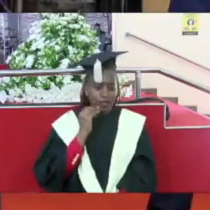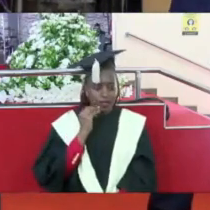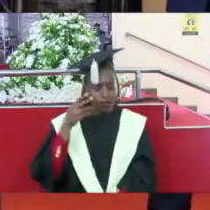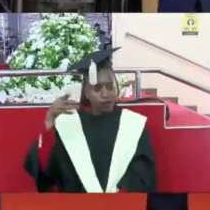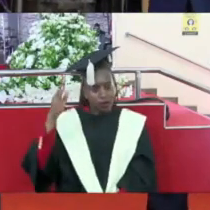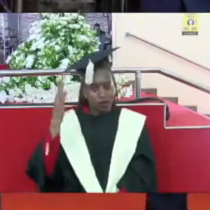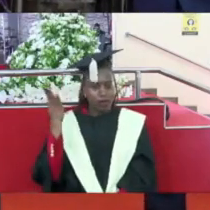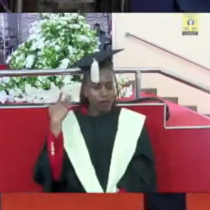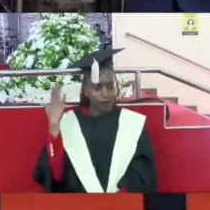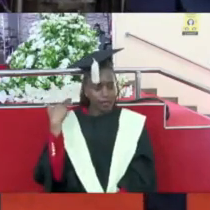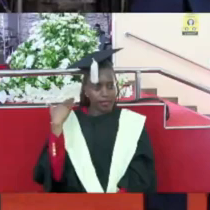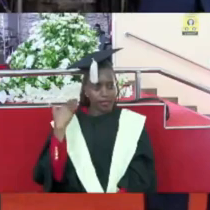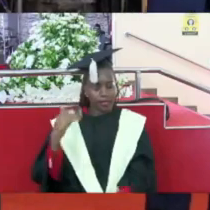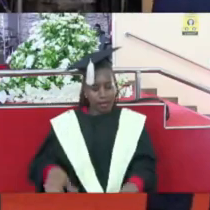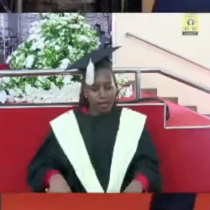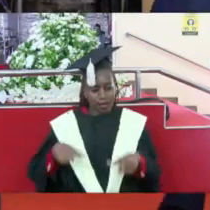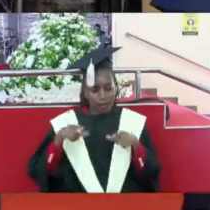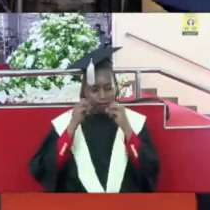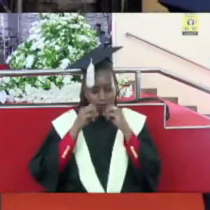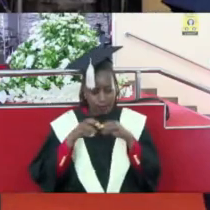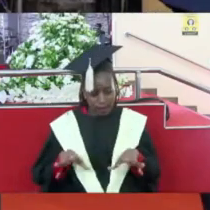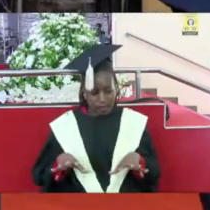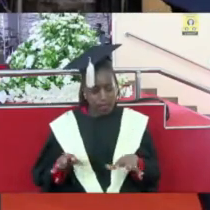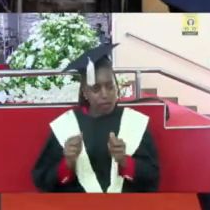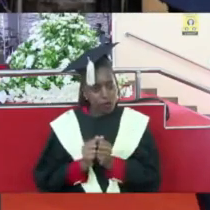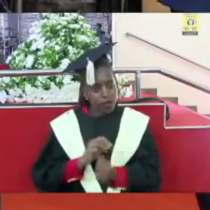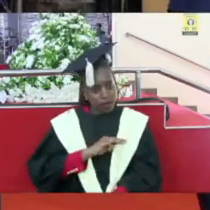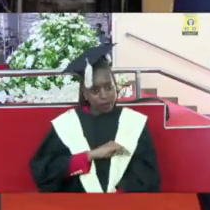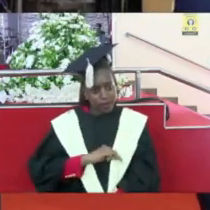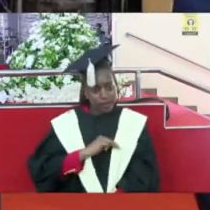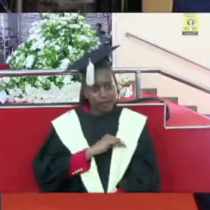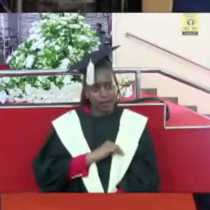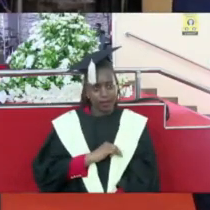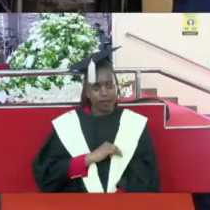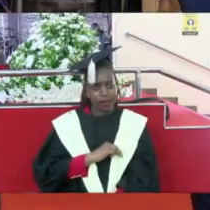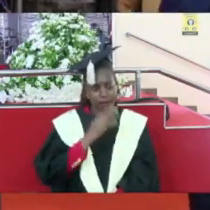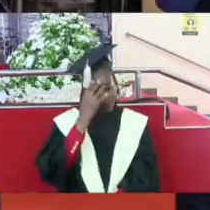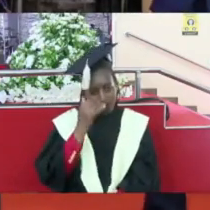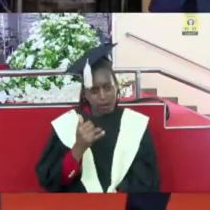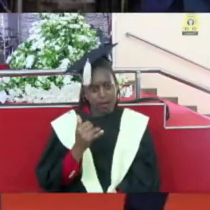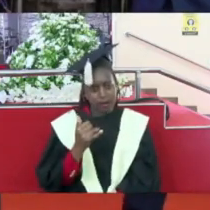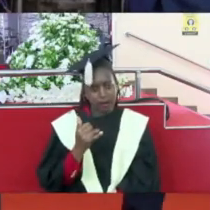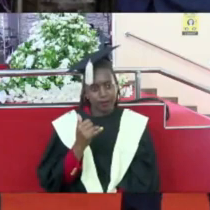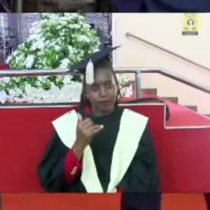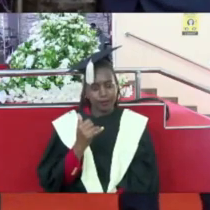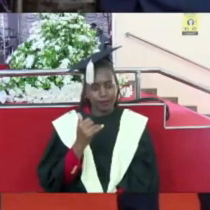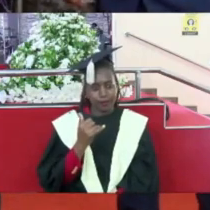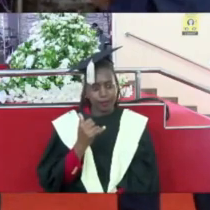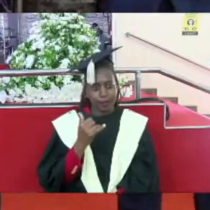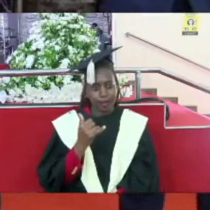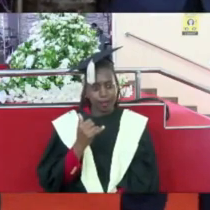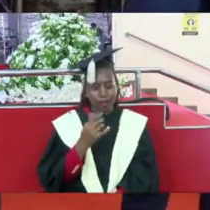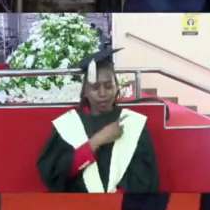His life has been blessed with grace and mercy. But it is because mainly he